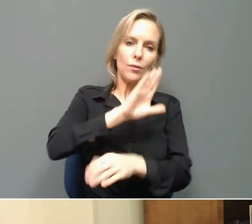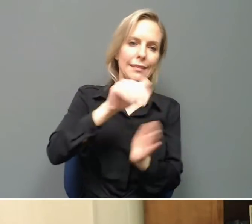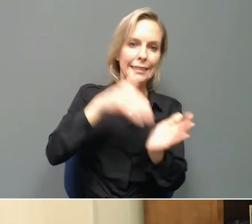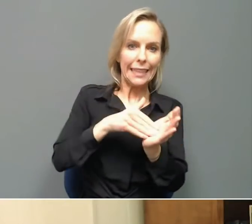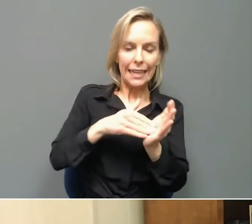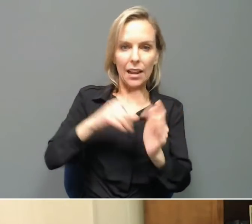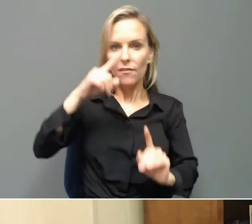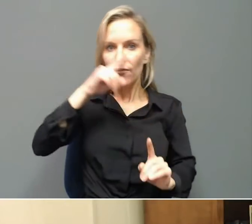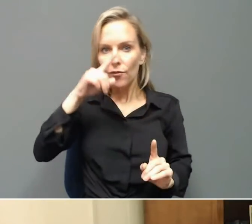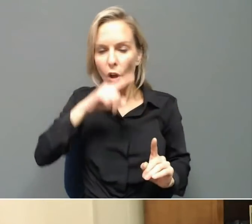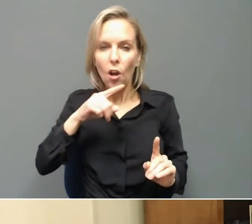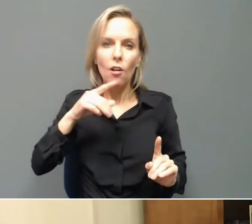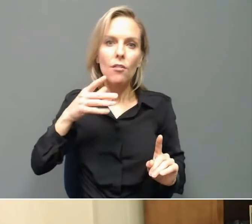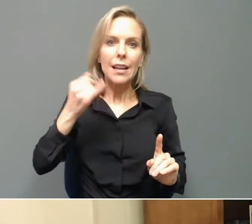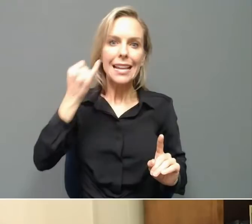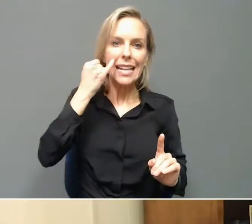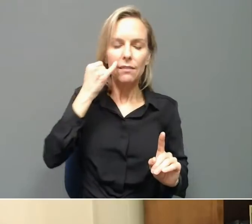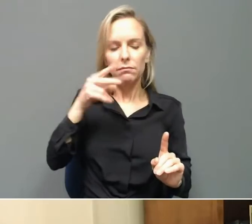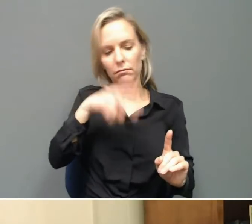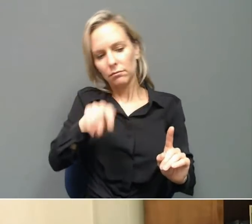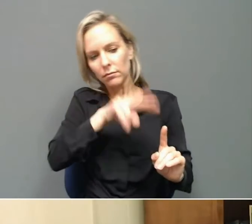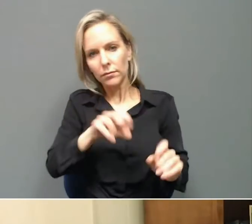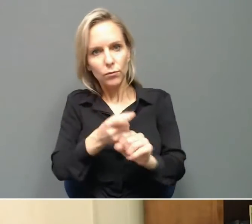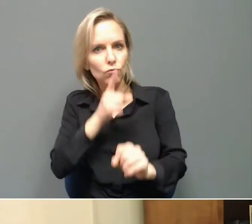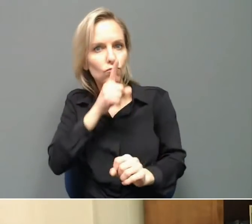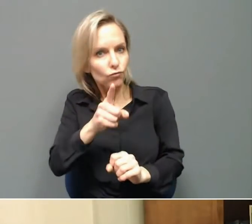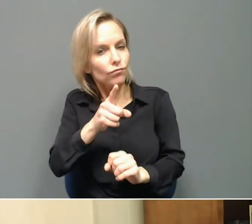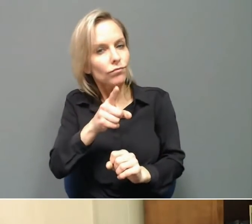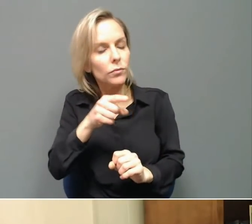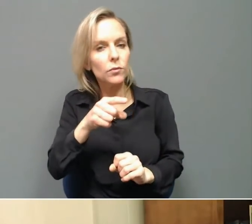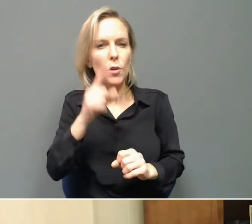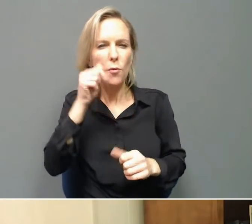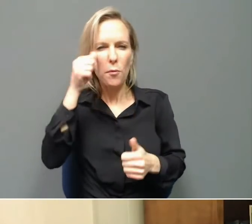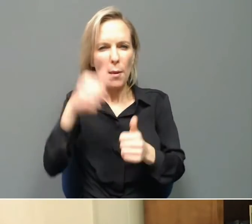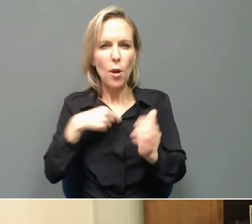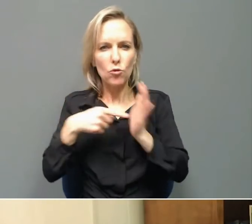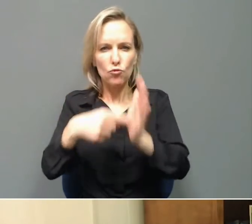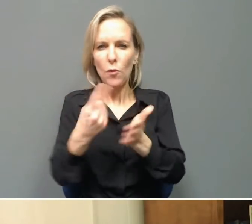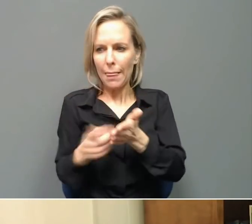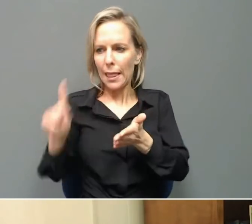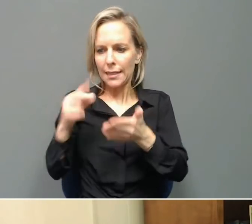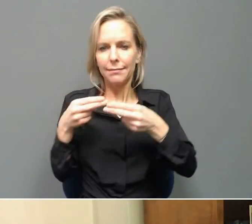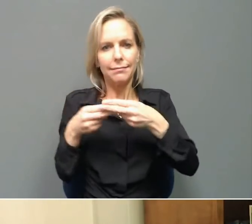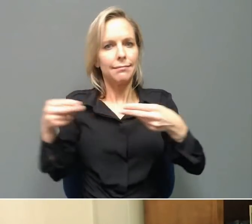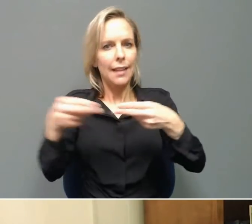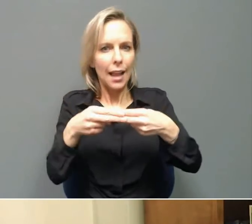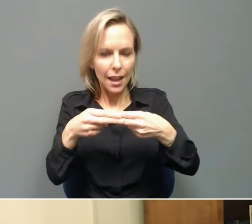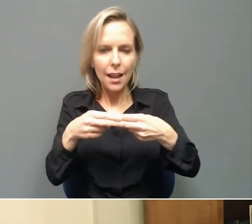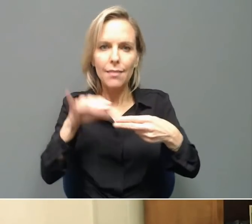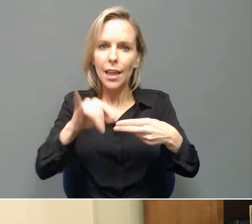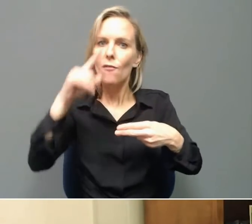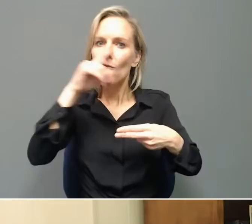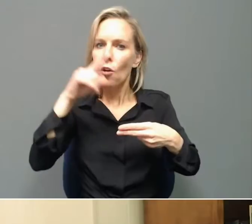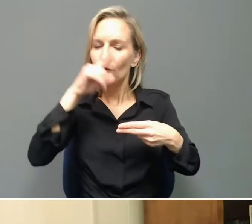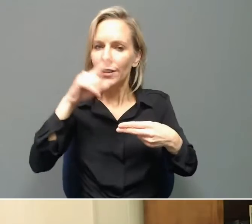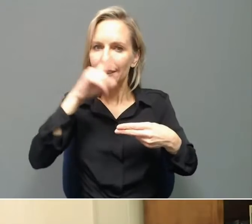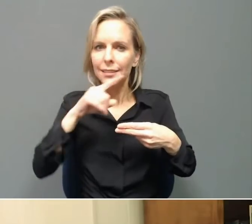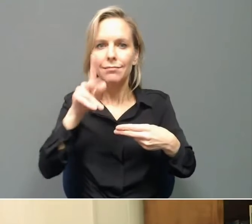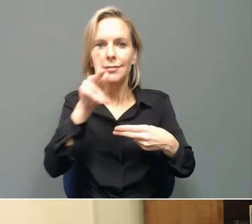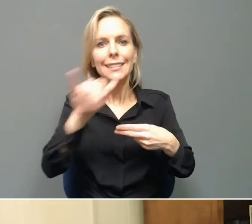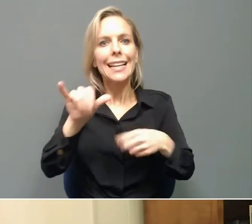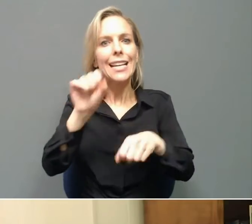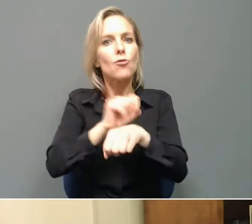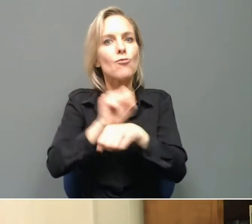slide from last week, but we had a slide where we were showing a fraudulent Kentucky Career